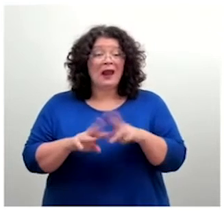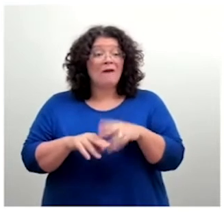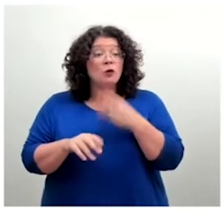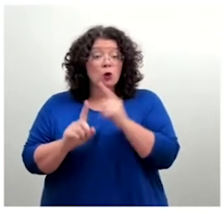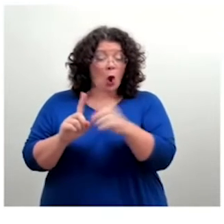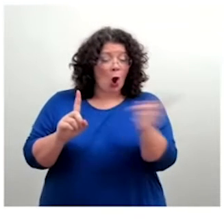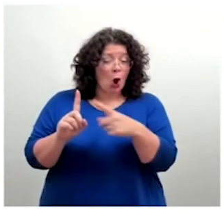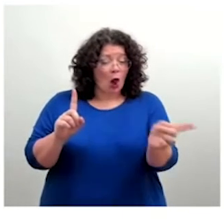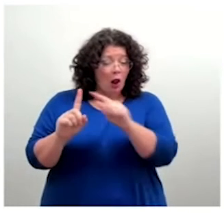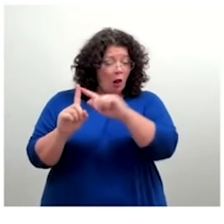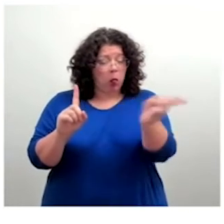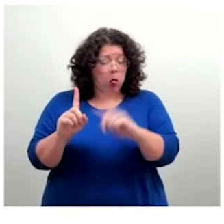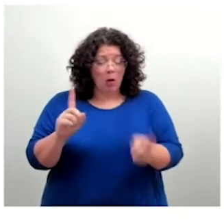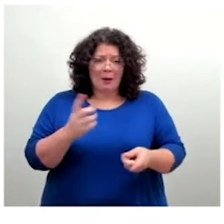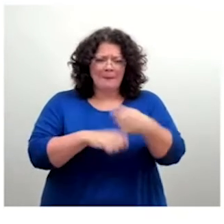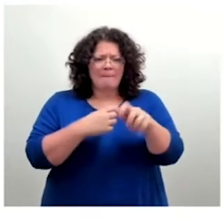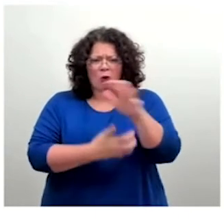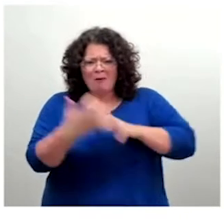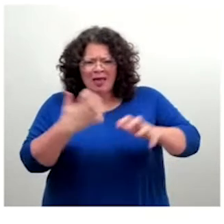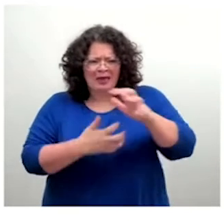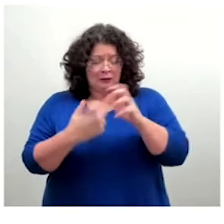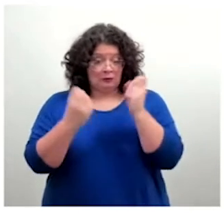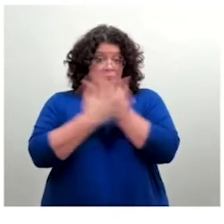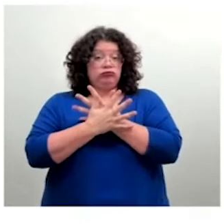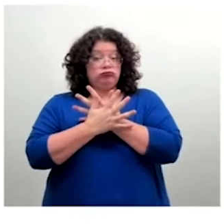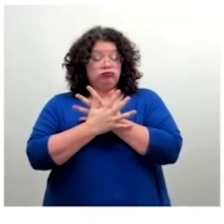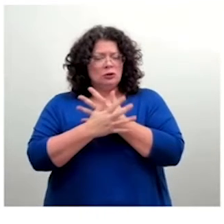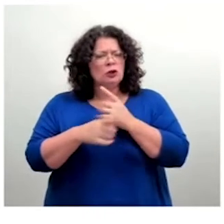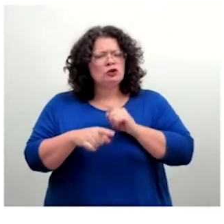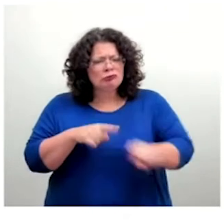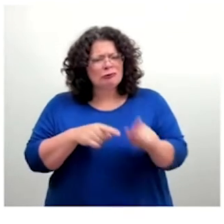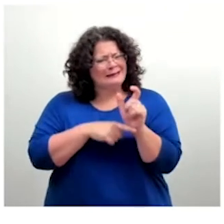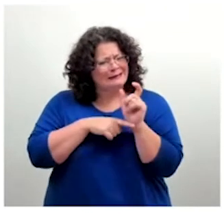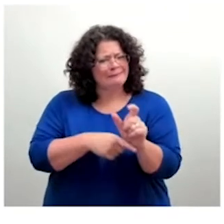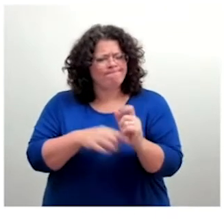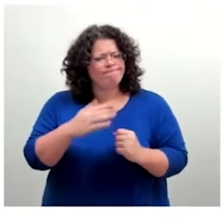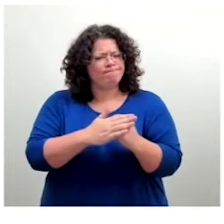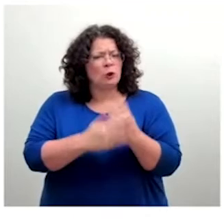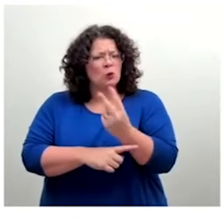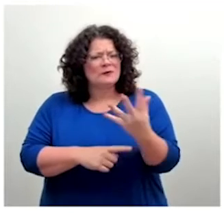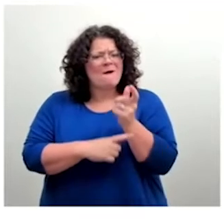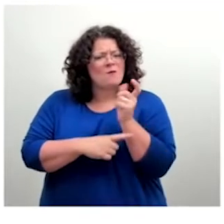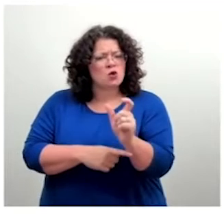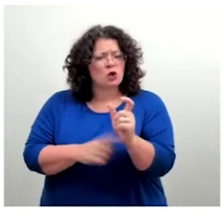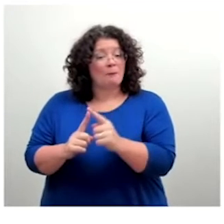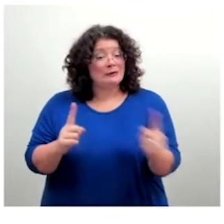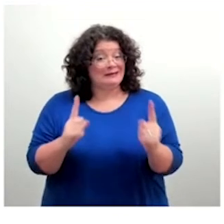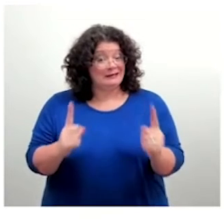text are also tricky to read, especially on mobile devices, and can be off-putting. So try and use no more than 5 lines per paragraph.